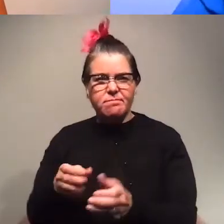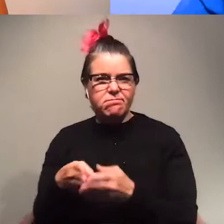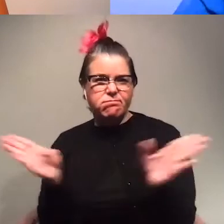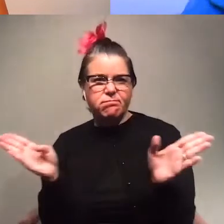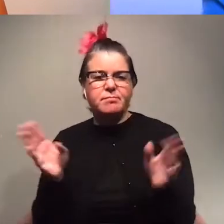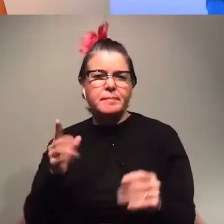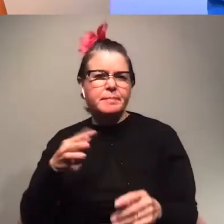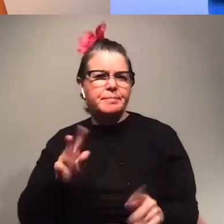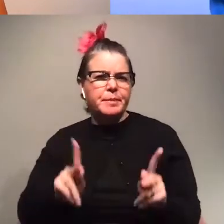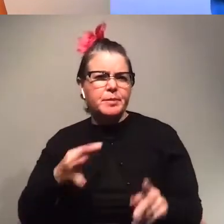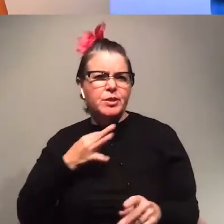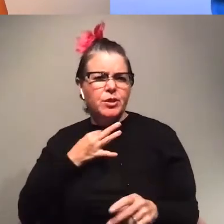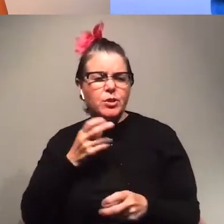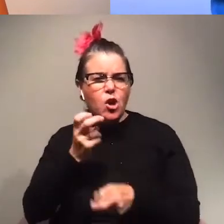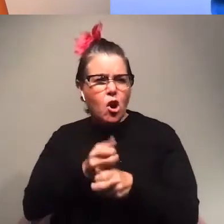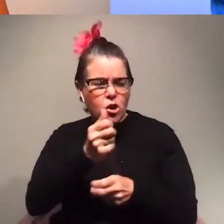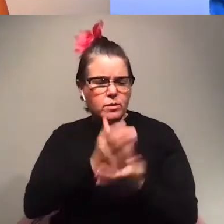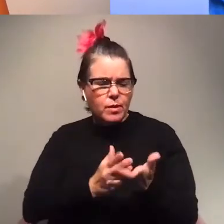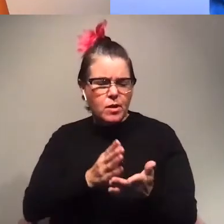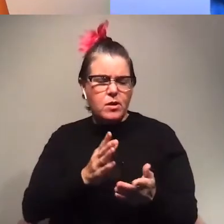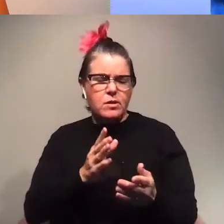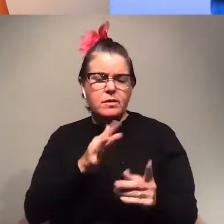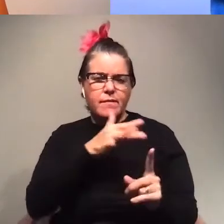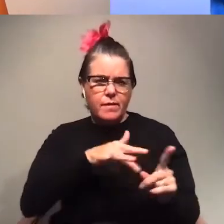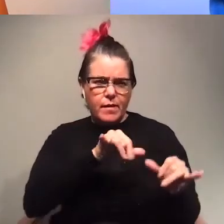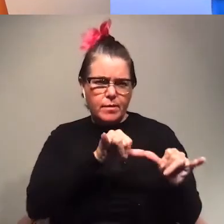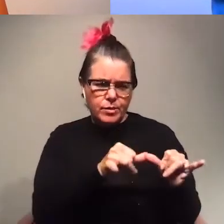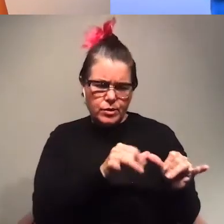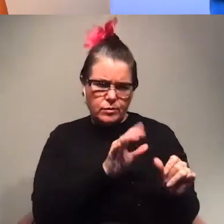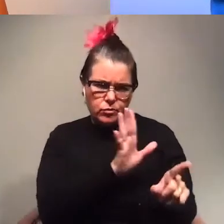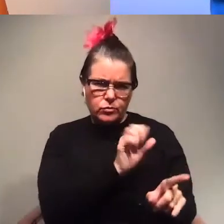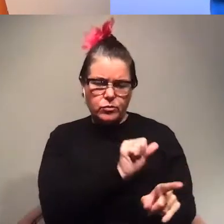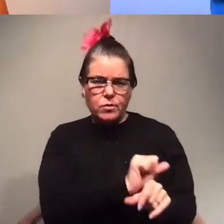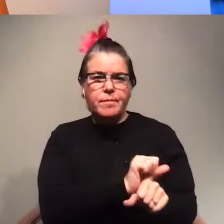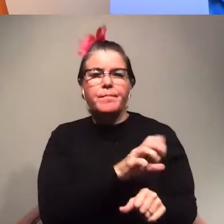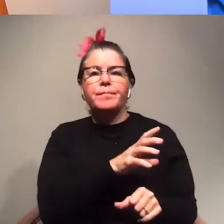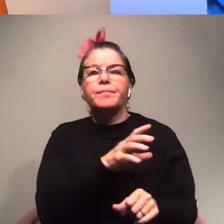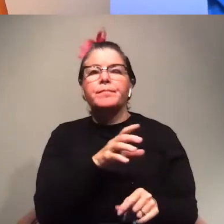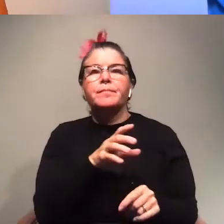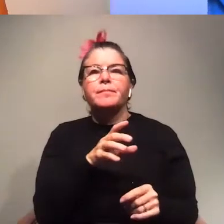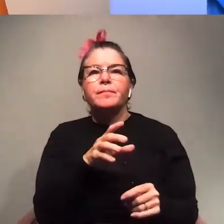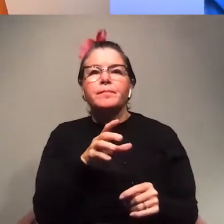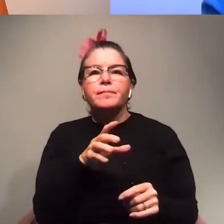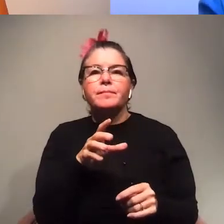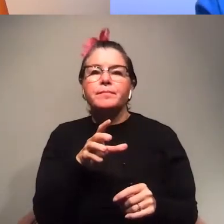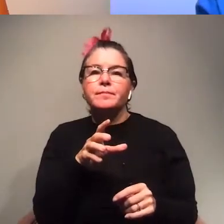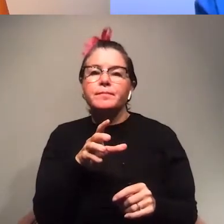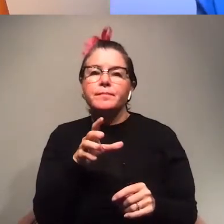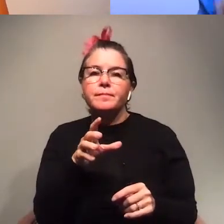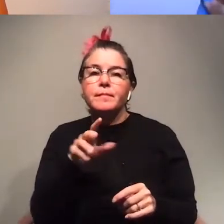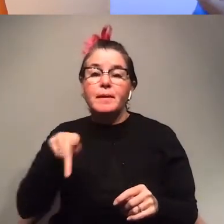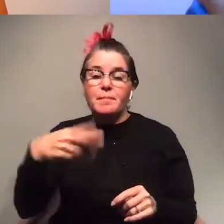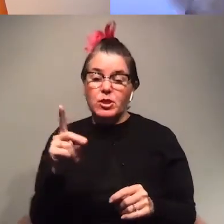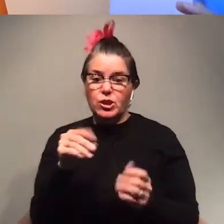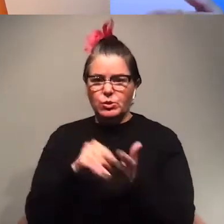are curious, what's the hardest part of being like an environmental engineer and being an environmental engineer, like environmental engineering PhD student, and